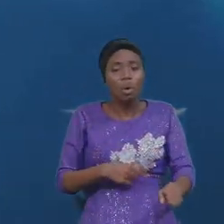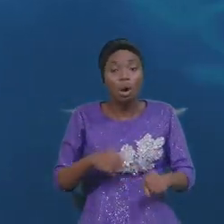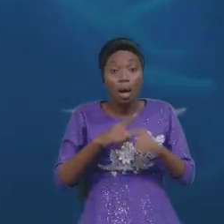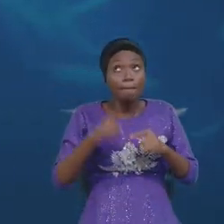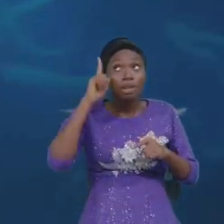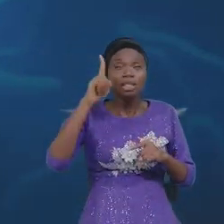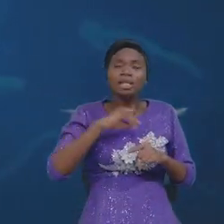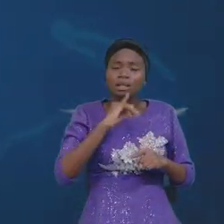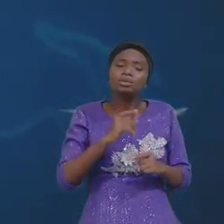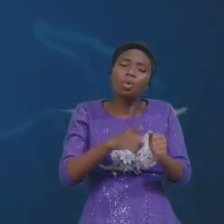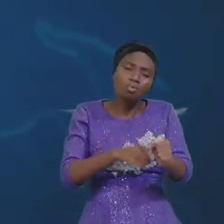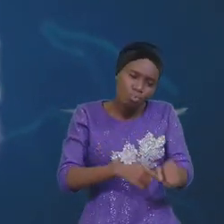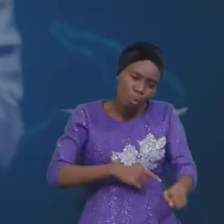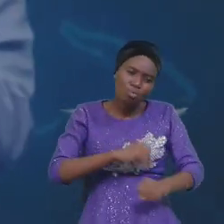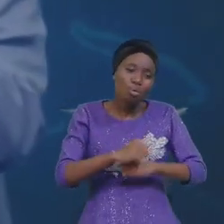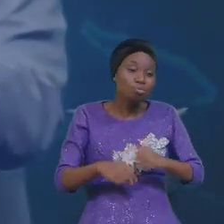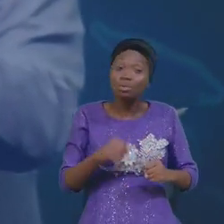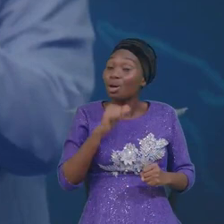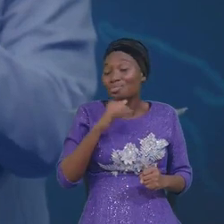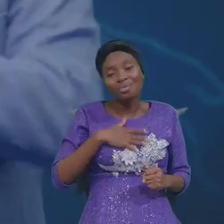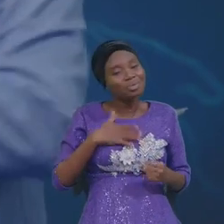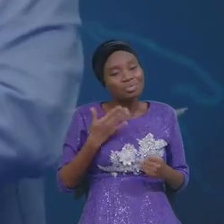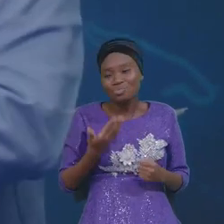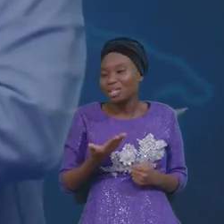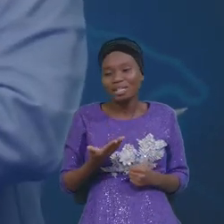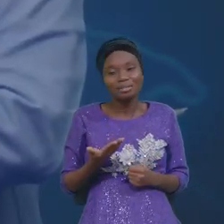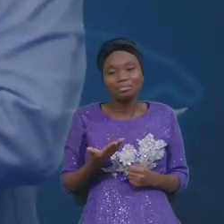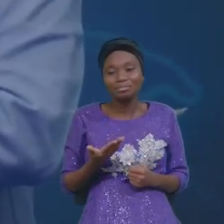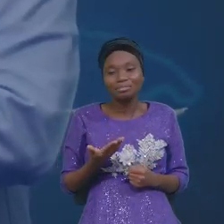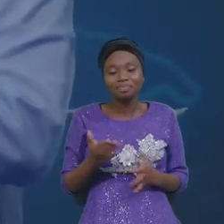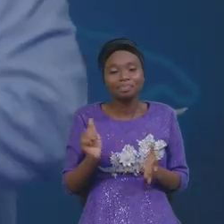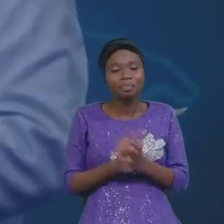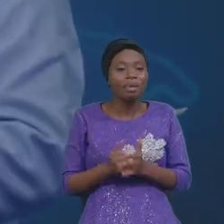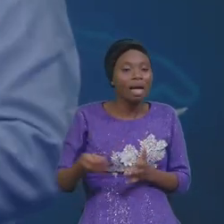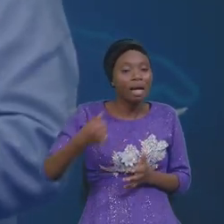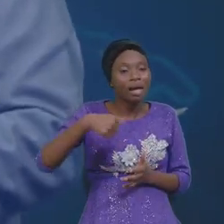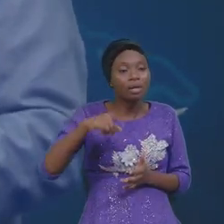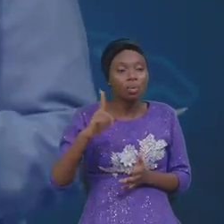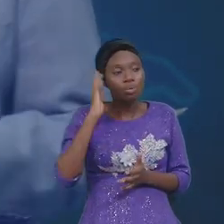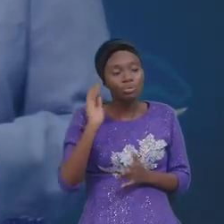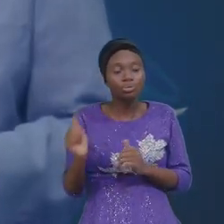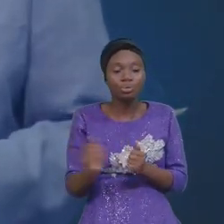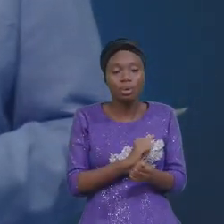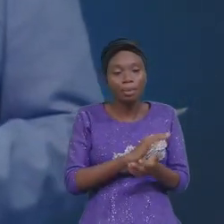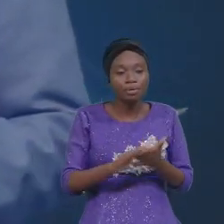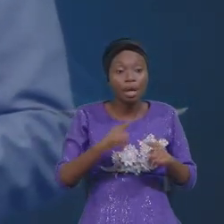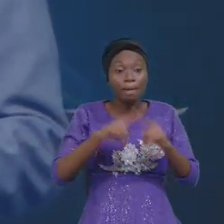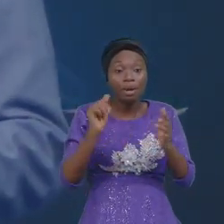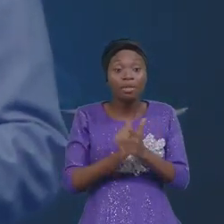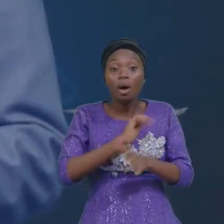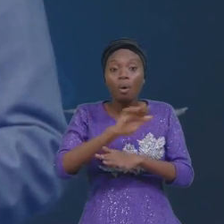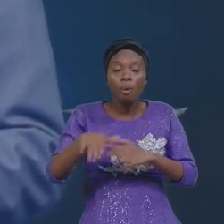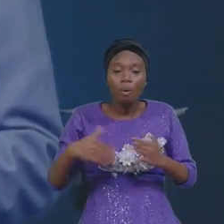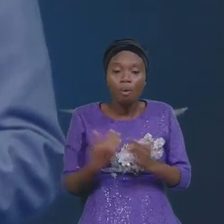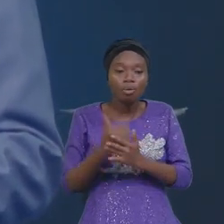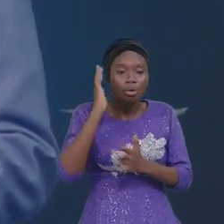suffering, not willing that anyone should perish, but that all